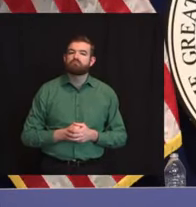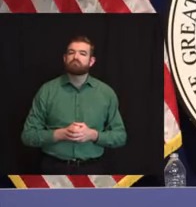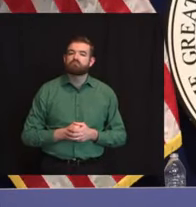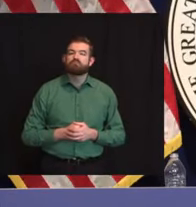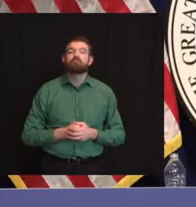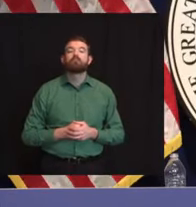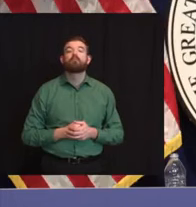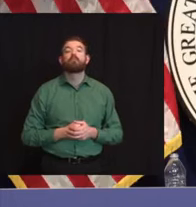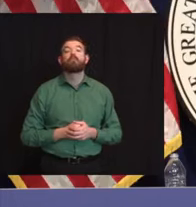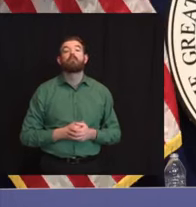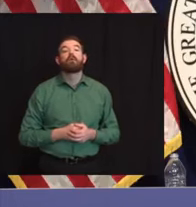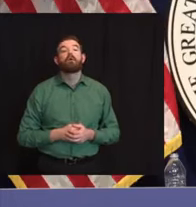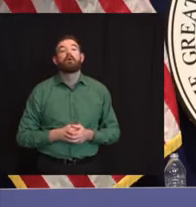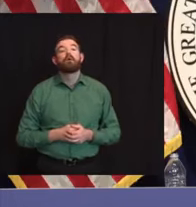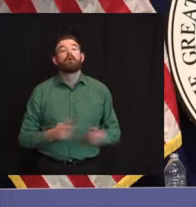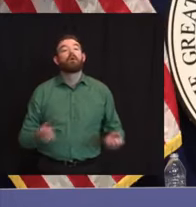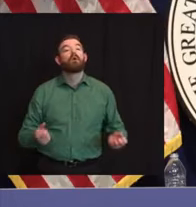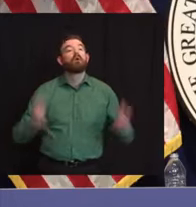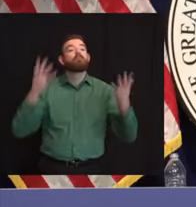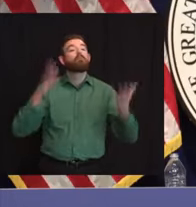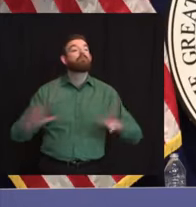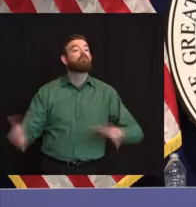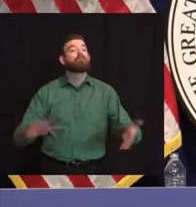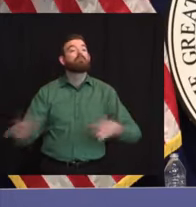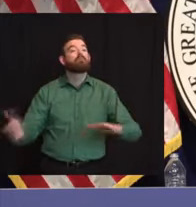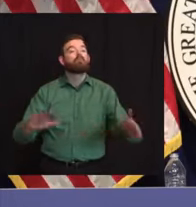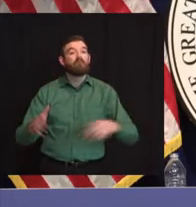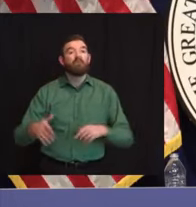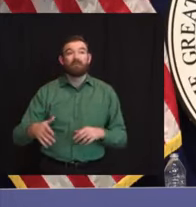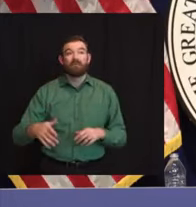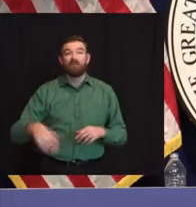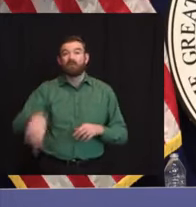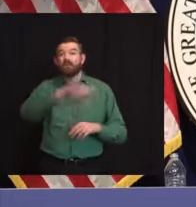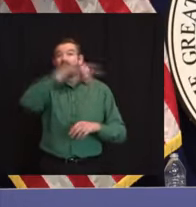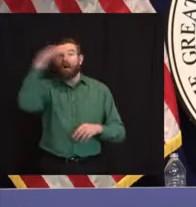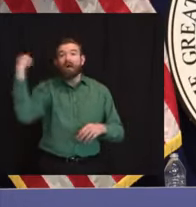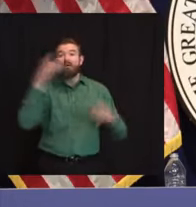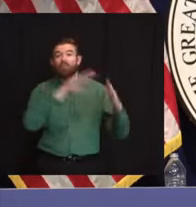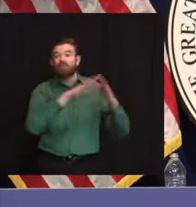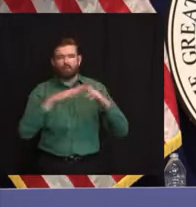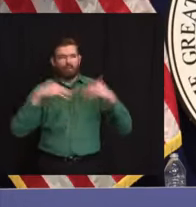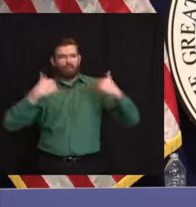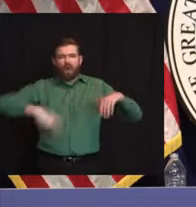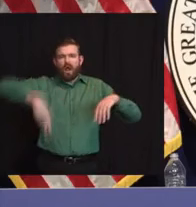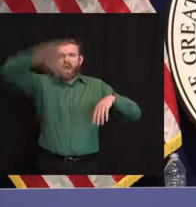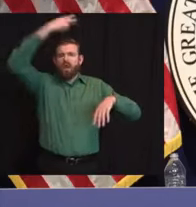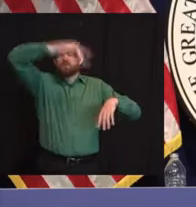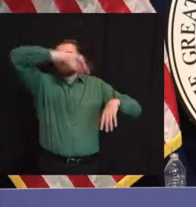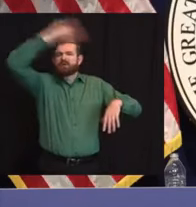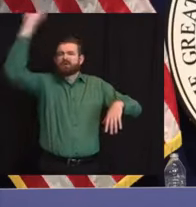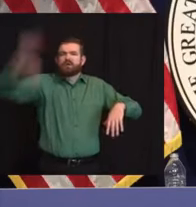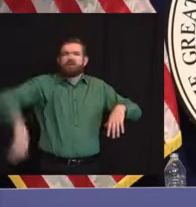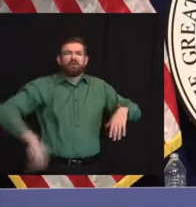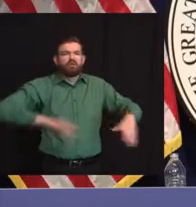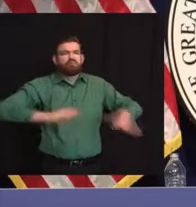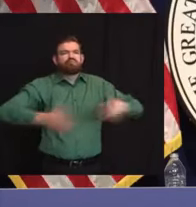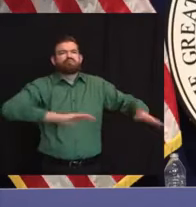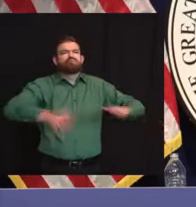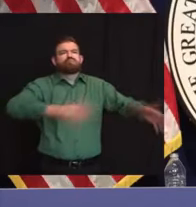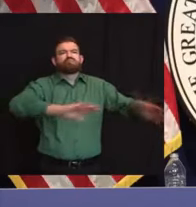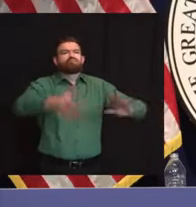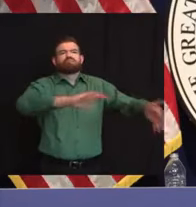is 50% plus or minus more represented in fatalities than in the overall society. We've